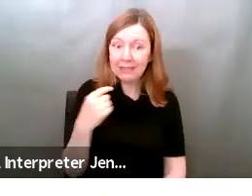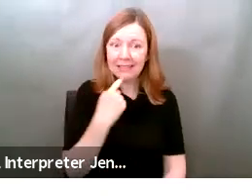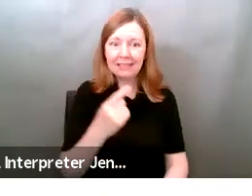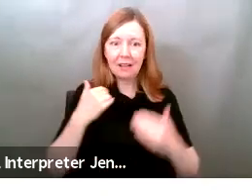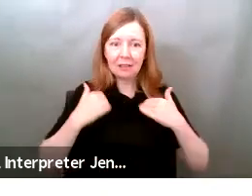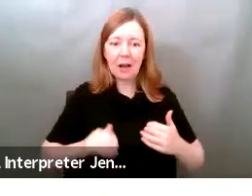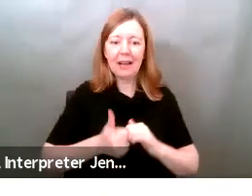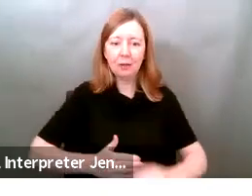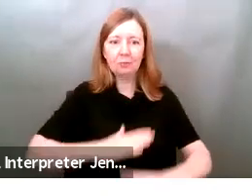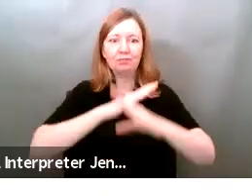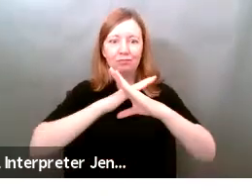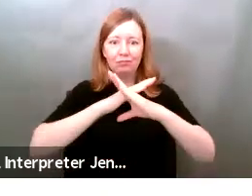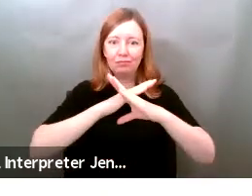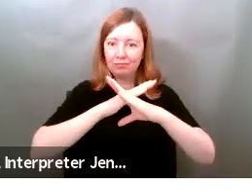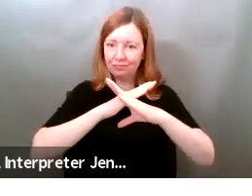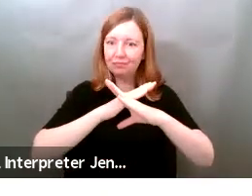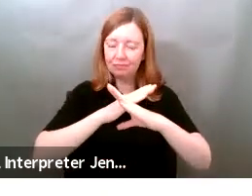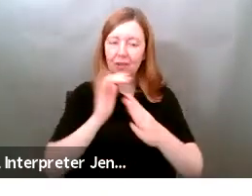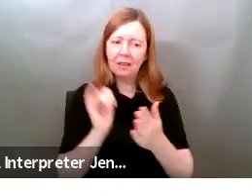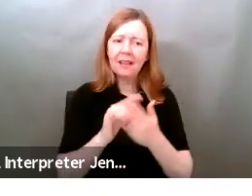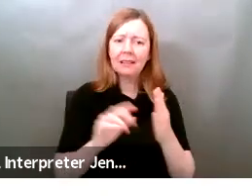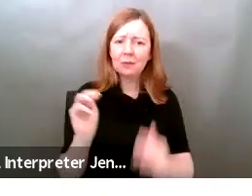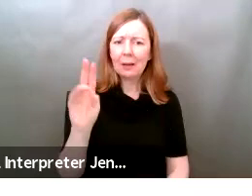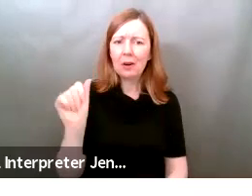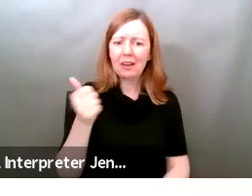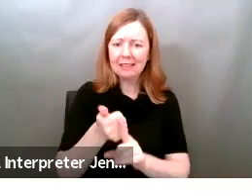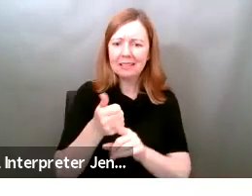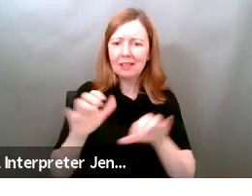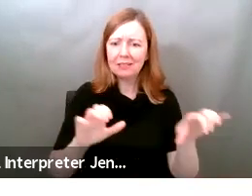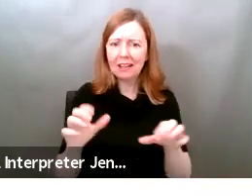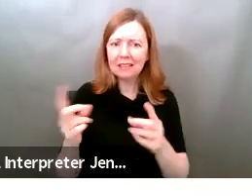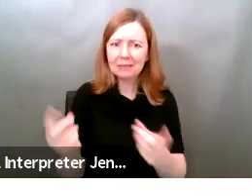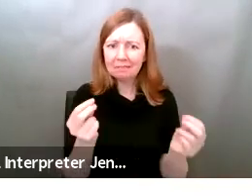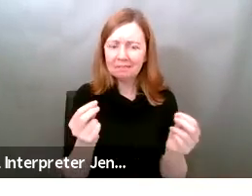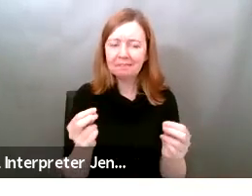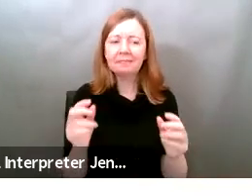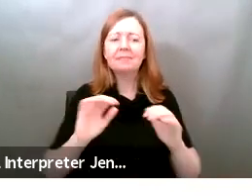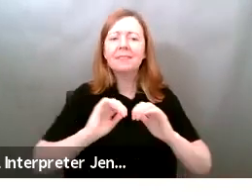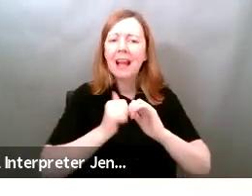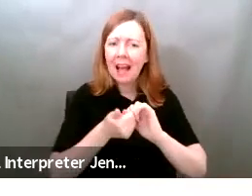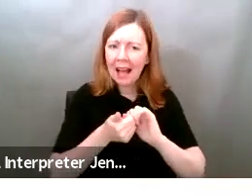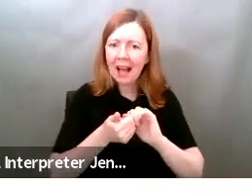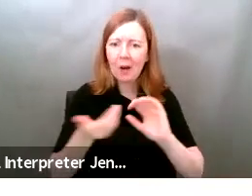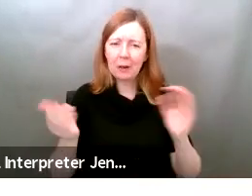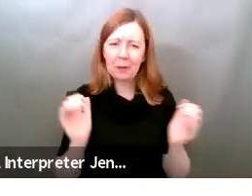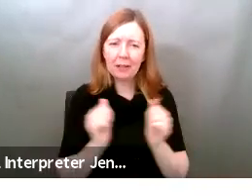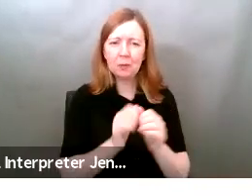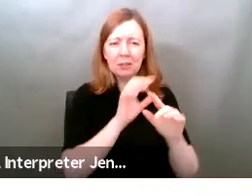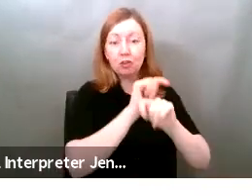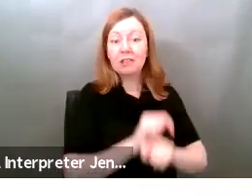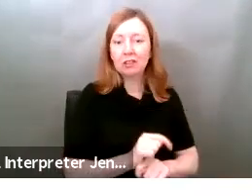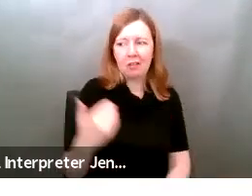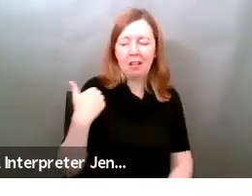immune response. And so that's what the mRNA is doing. Let's look at how this compares, though, to a